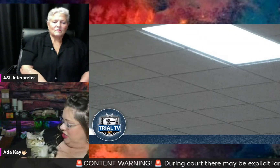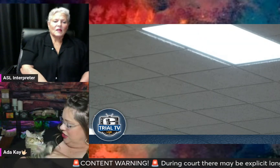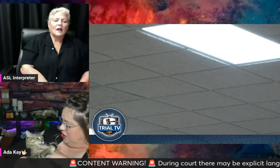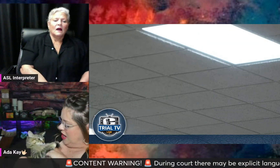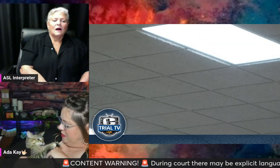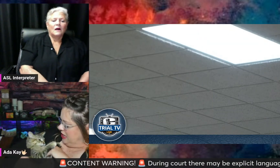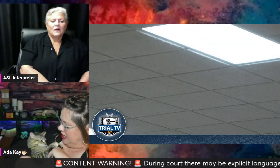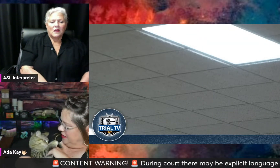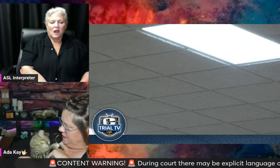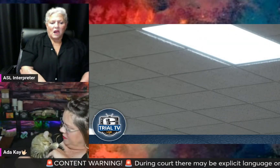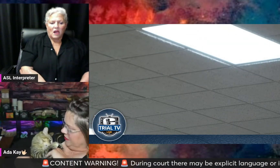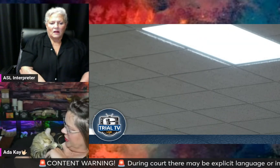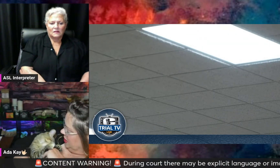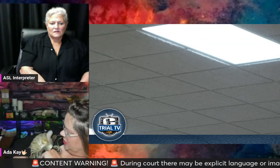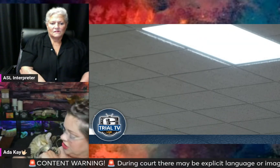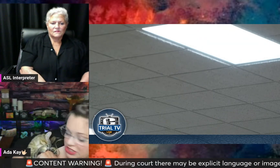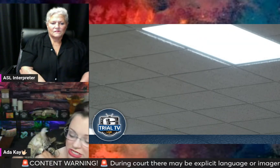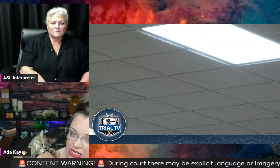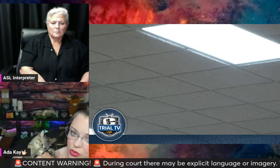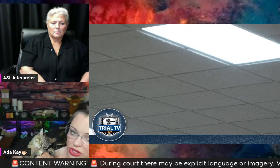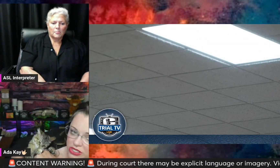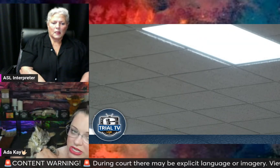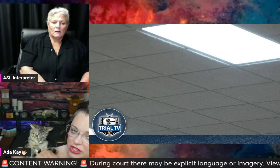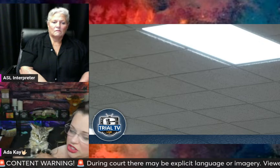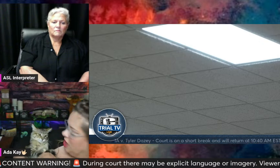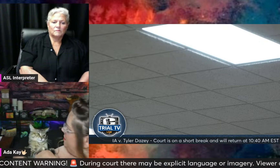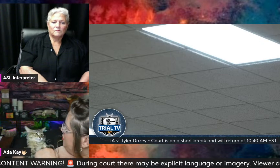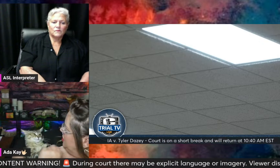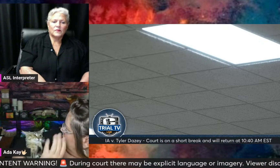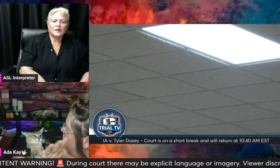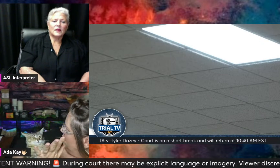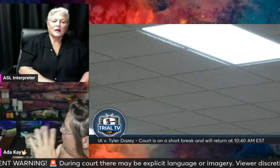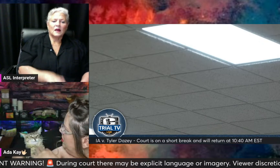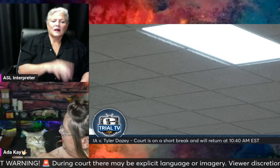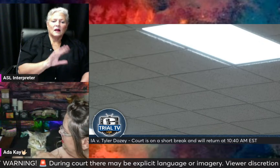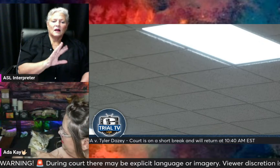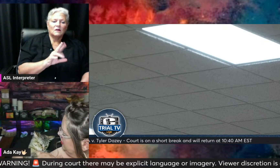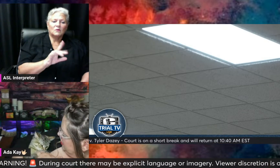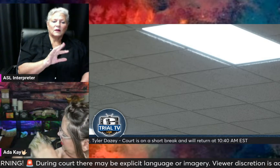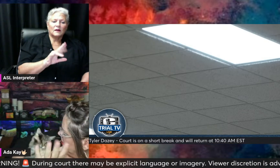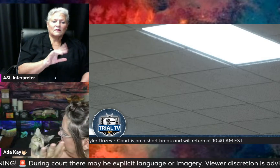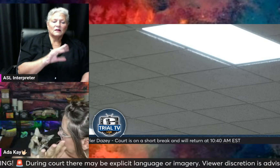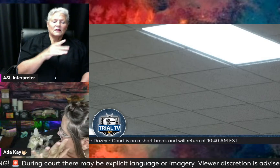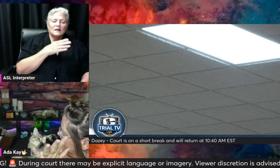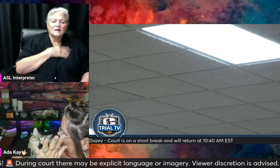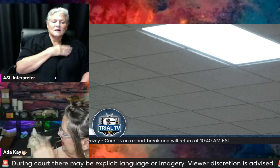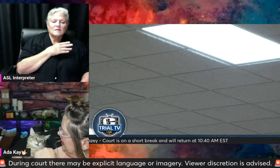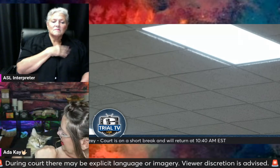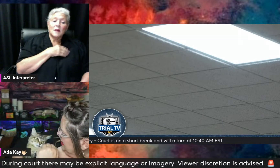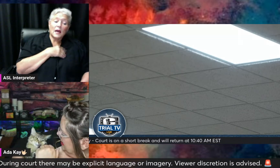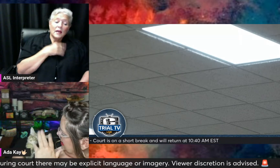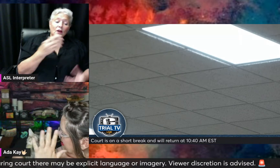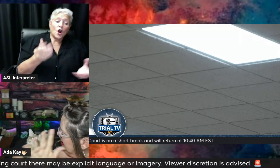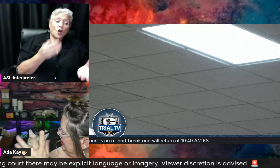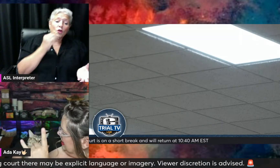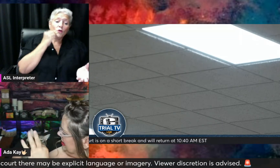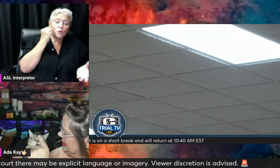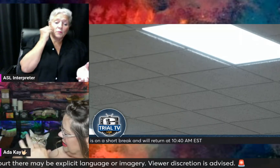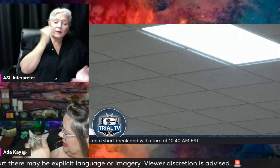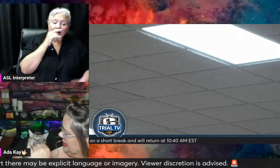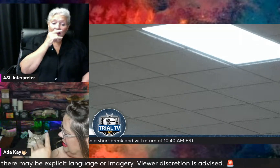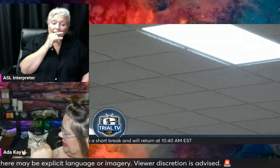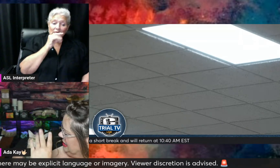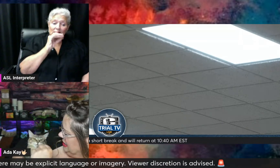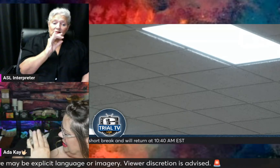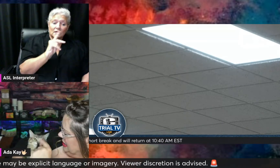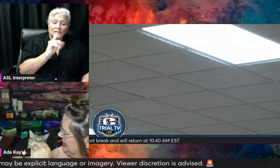Well, she's a shop kitty. She stays with us at the shop. She doesn't go home with us. Well, mine are